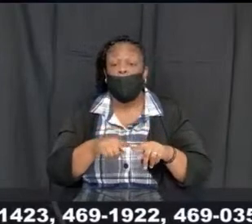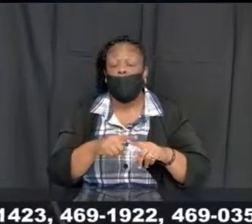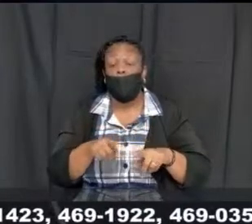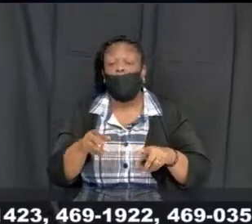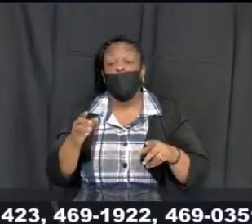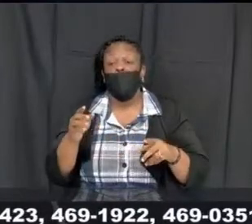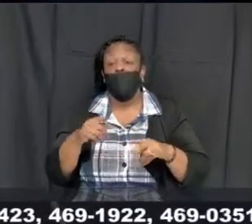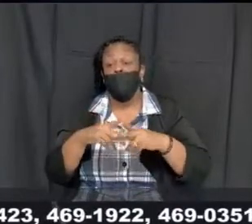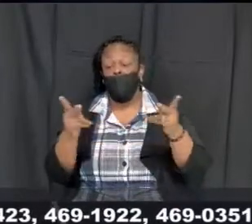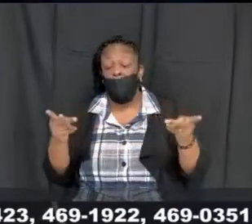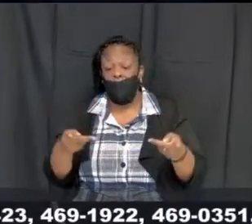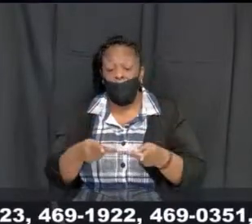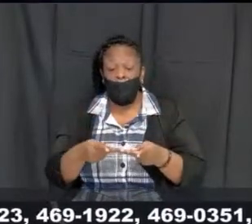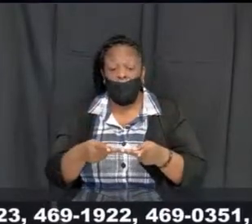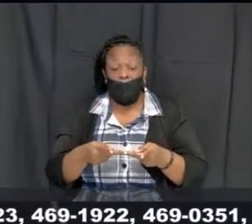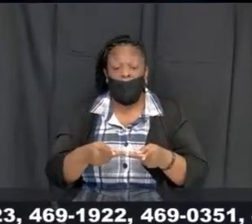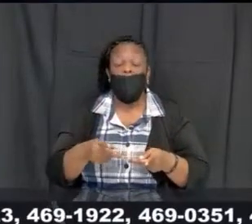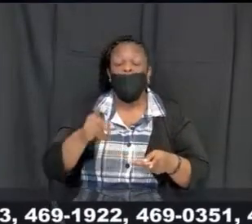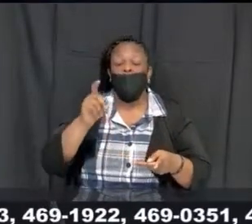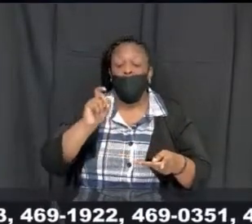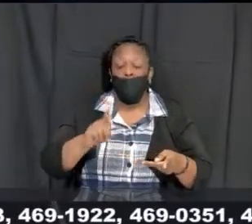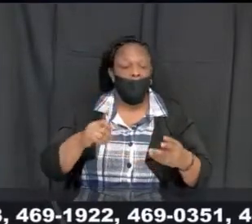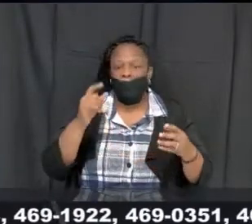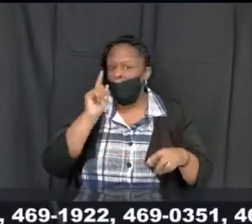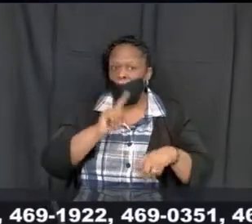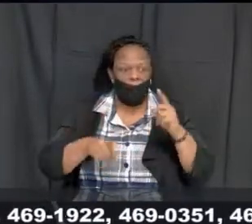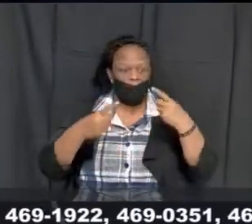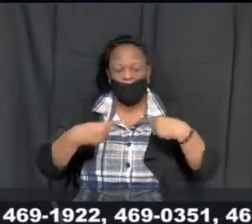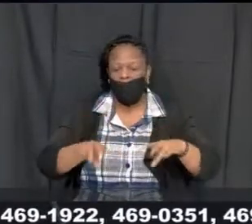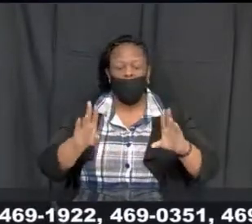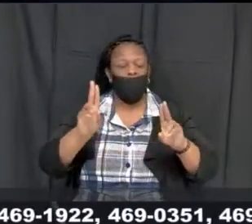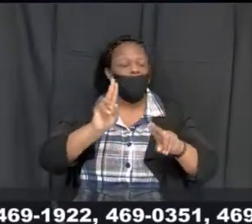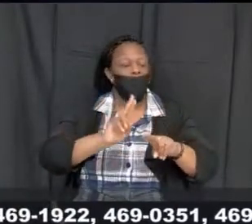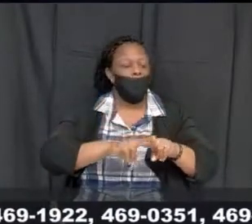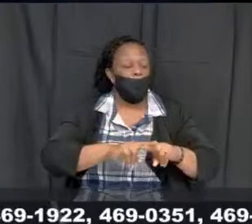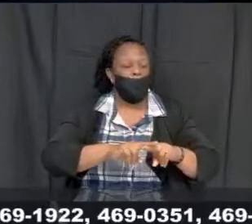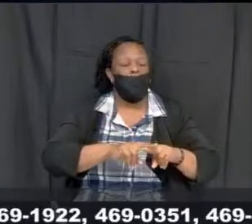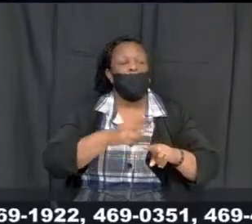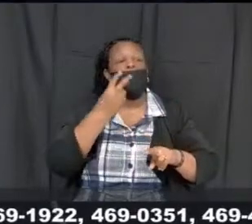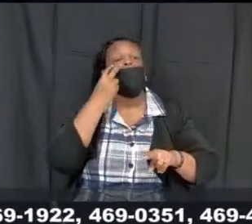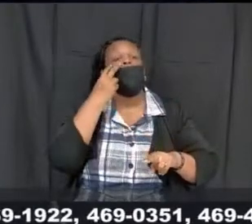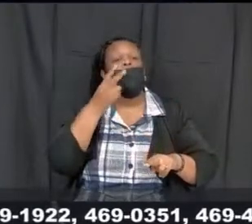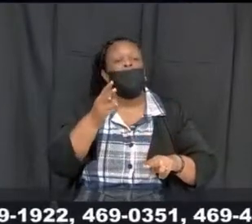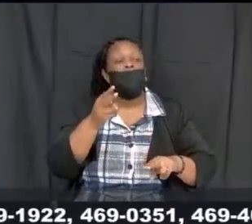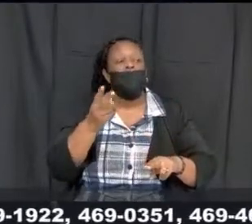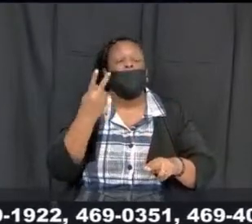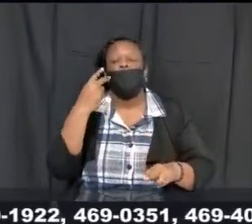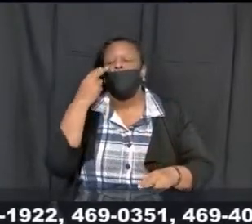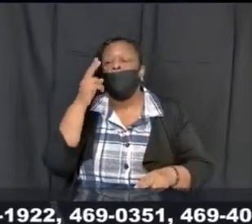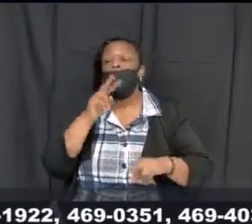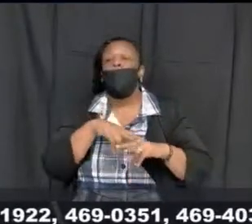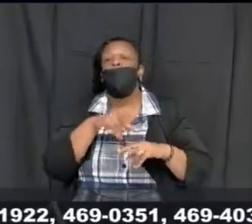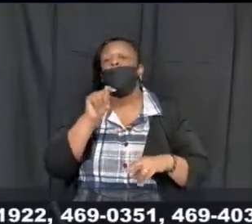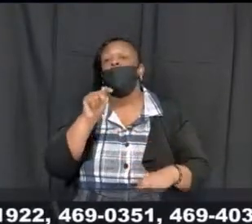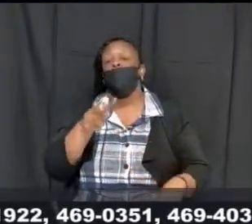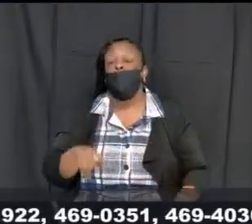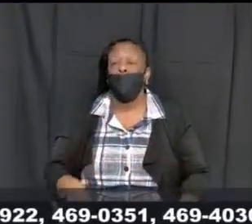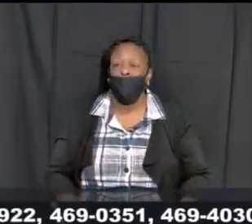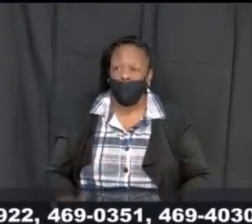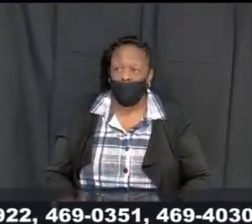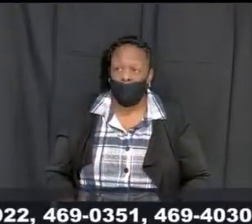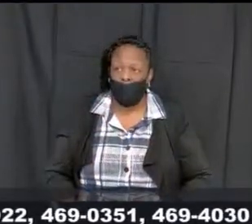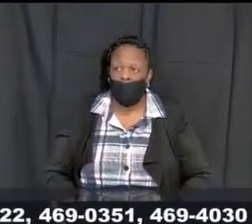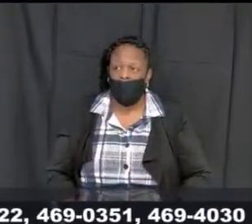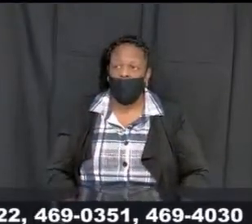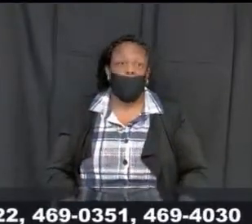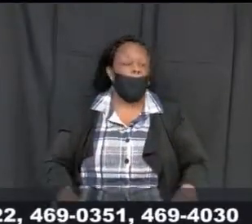Europe. Everything has restrictions. Let us look at our basic life. Even domestic travel, international travels, they